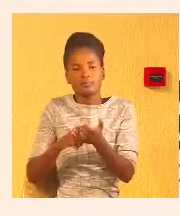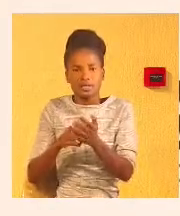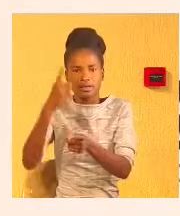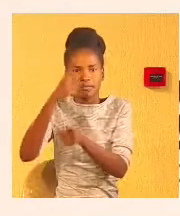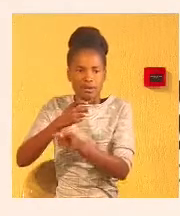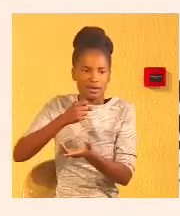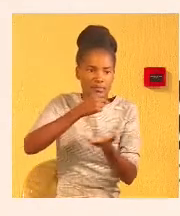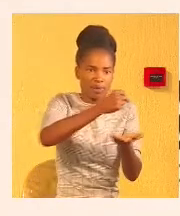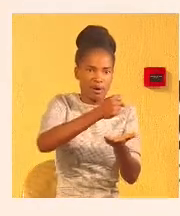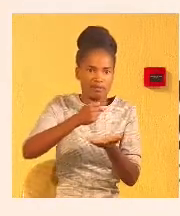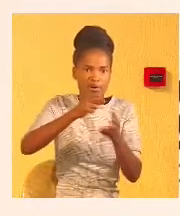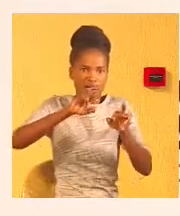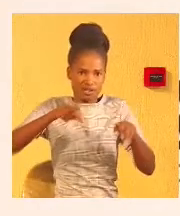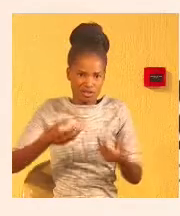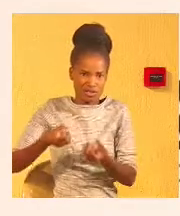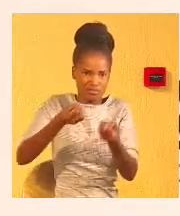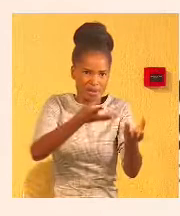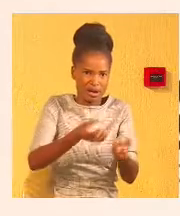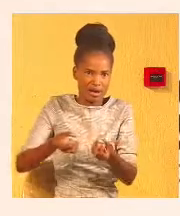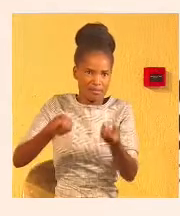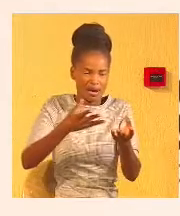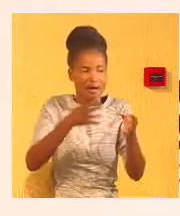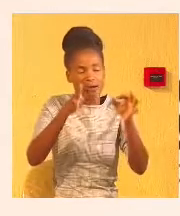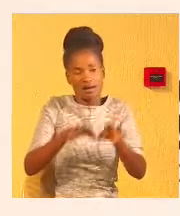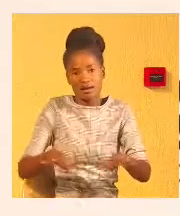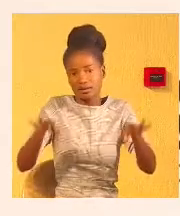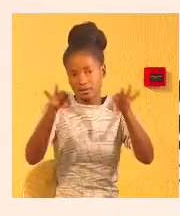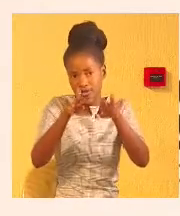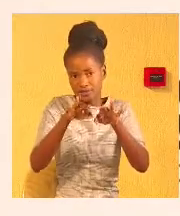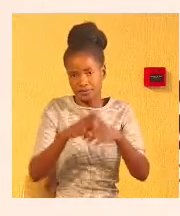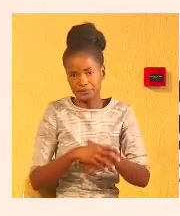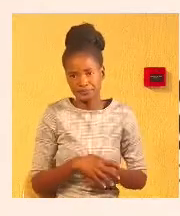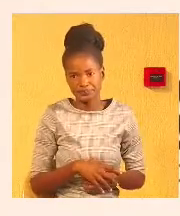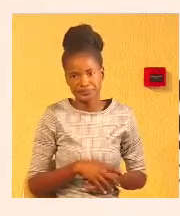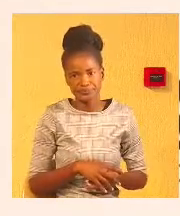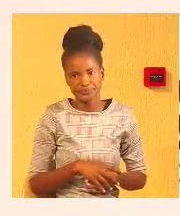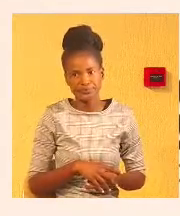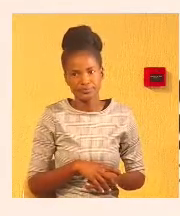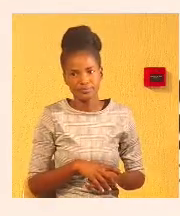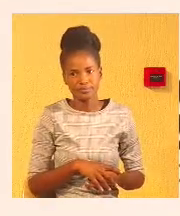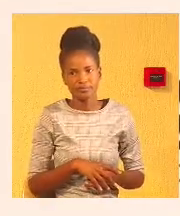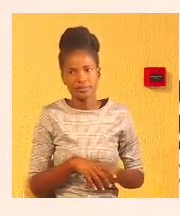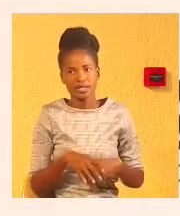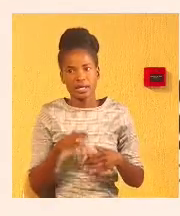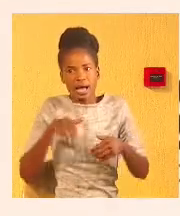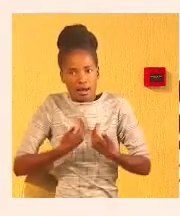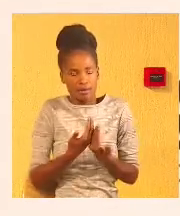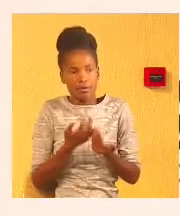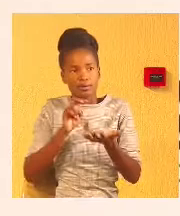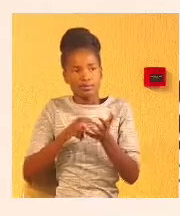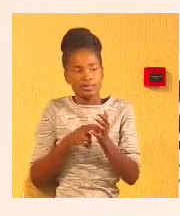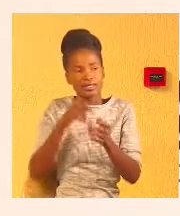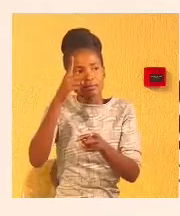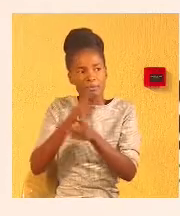and develop resources to make sure that we achieve what agriculture needs to achieve. And that also means that